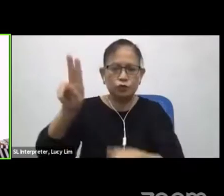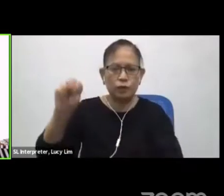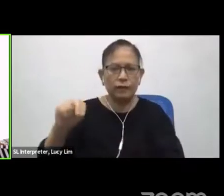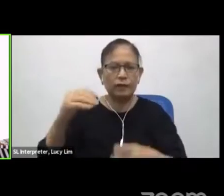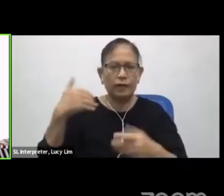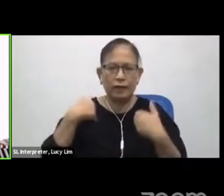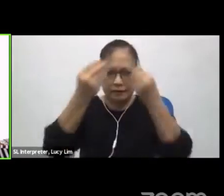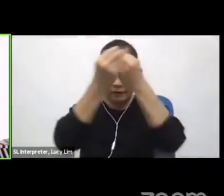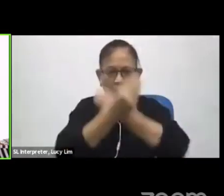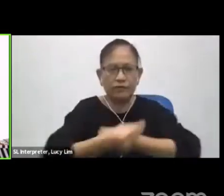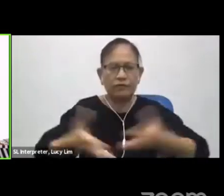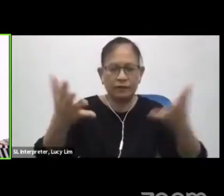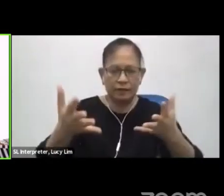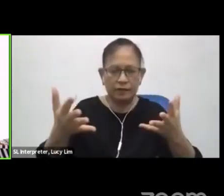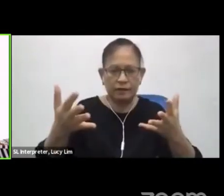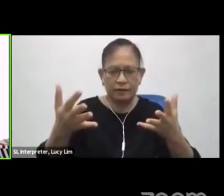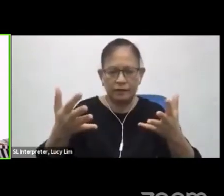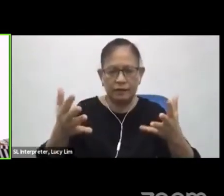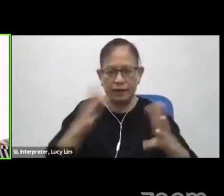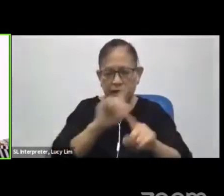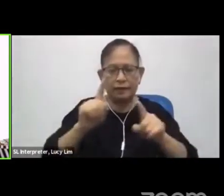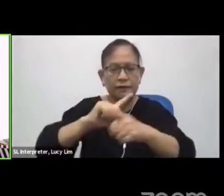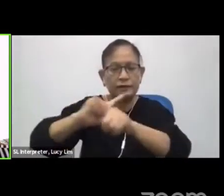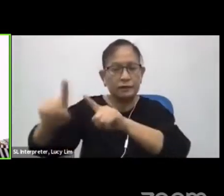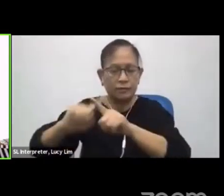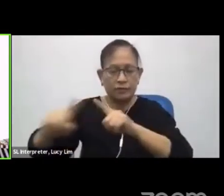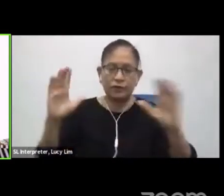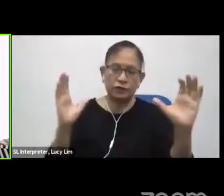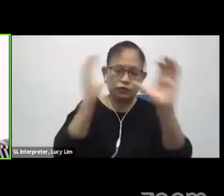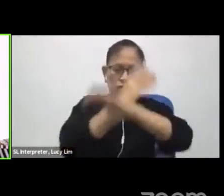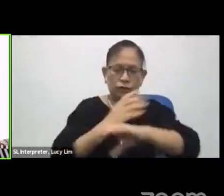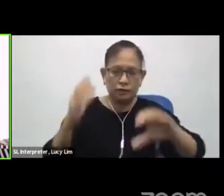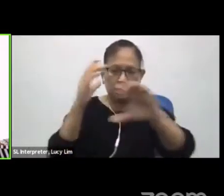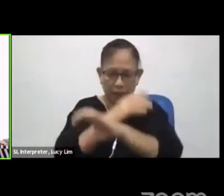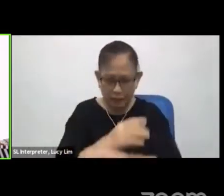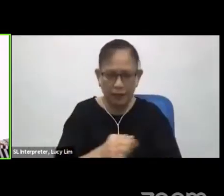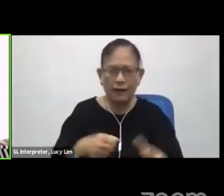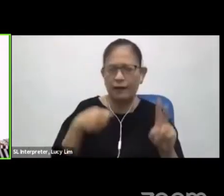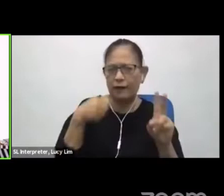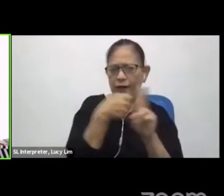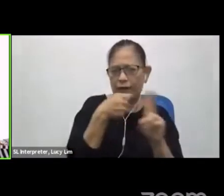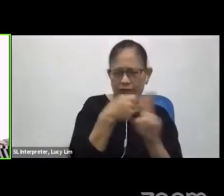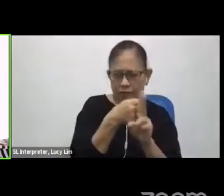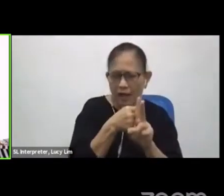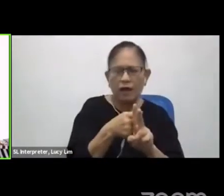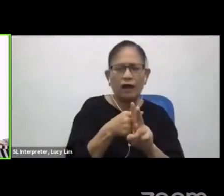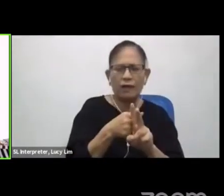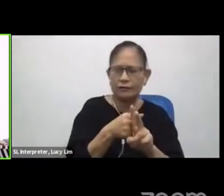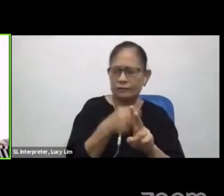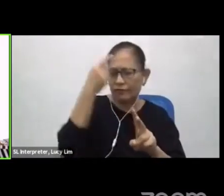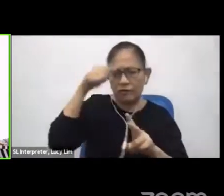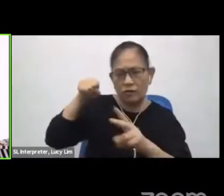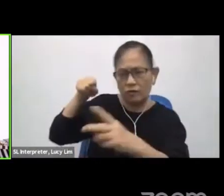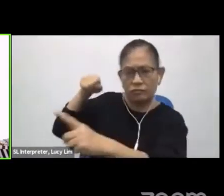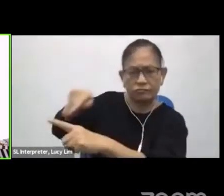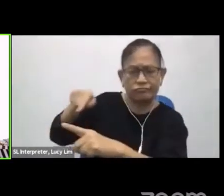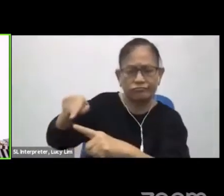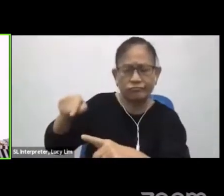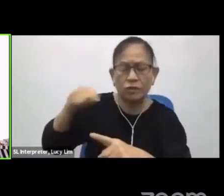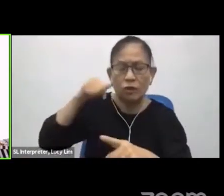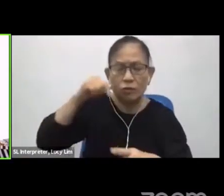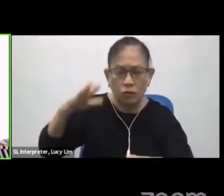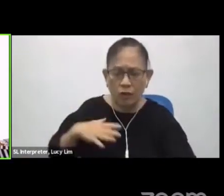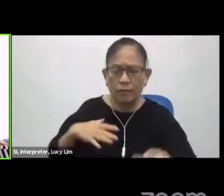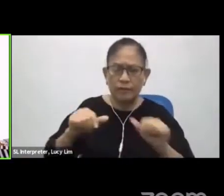as a number of the challenges of the 21st century. And violence against women continues to be an obstacle to achieving equality,